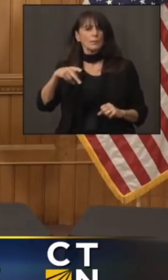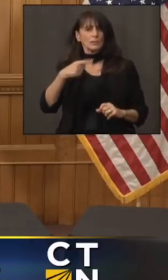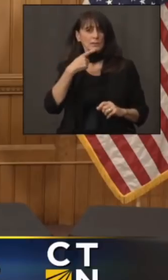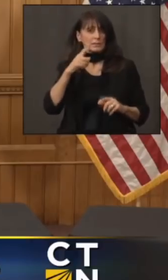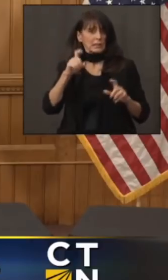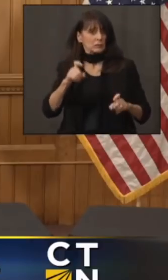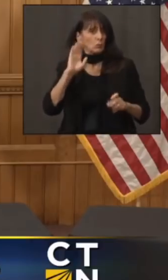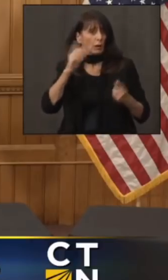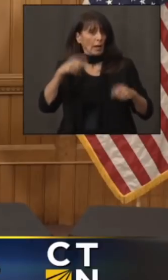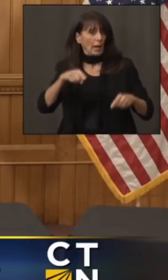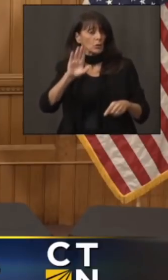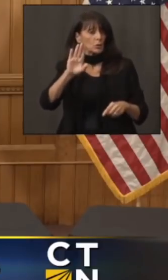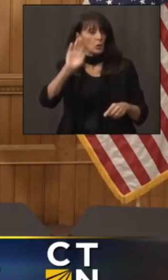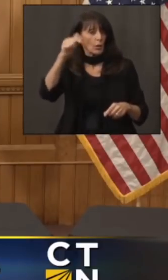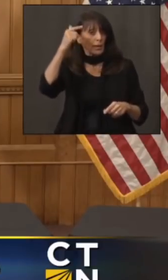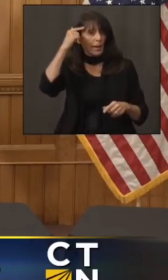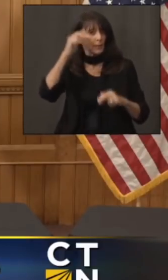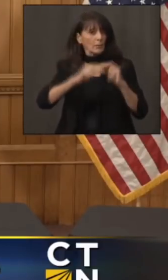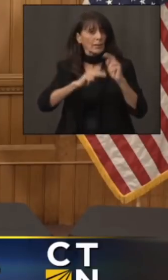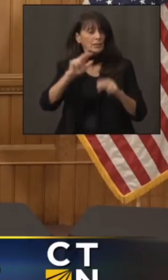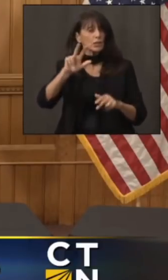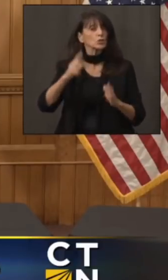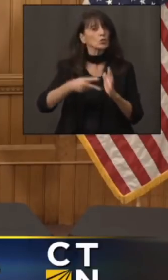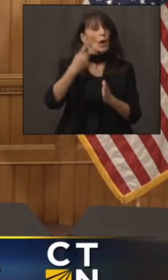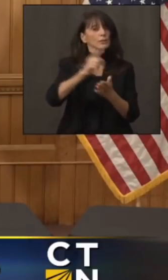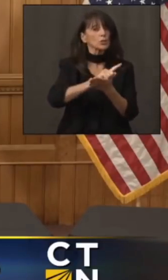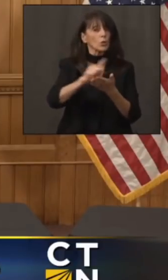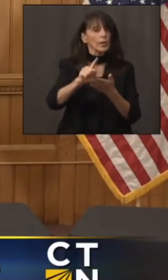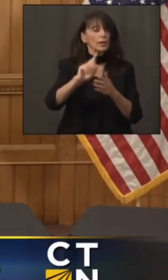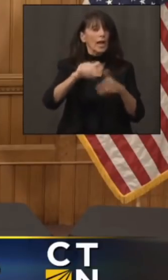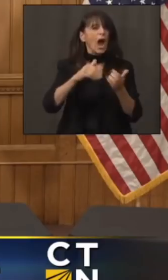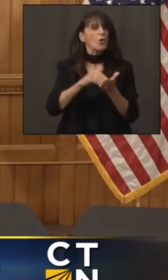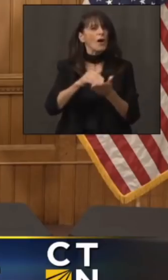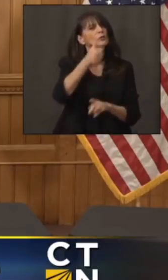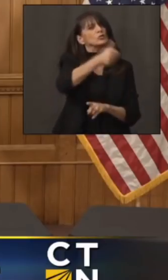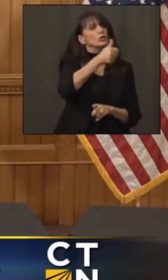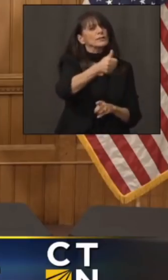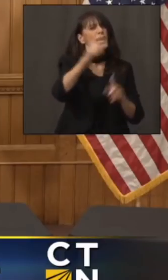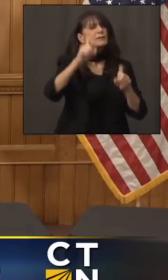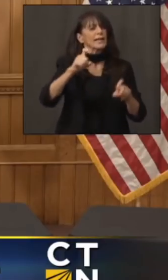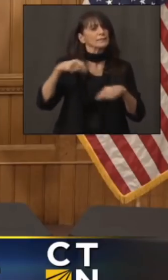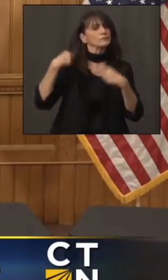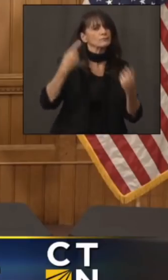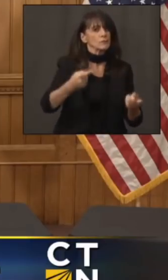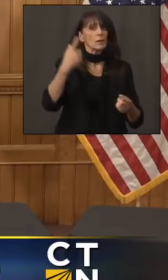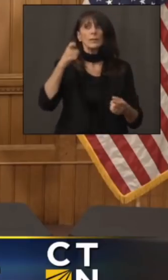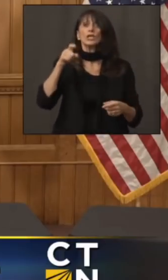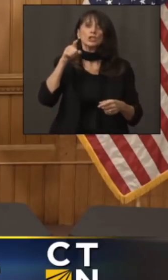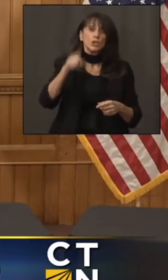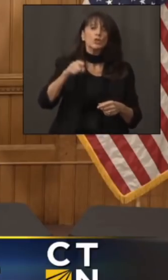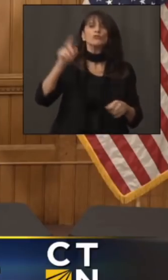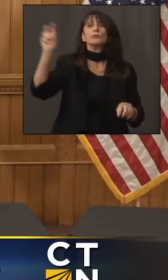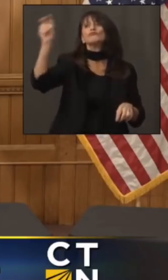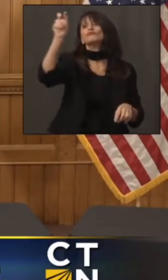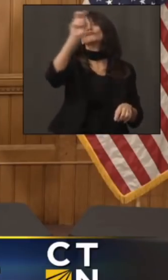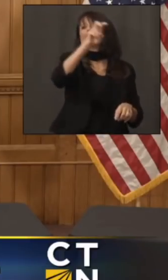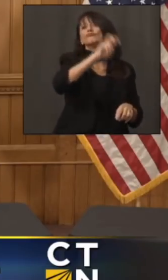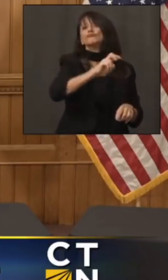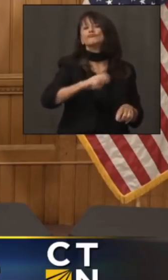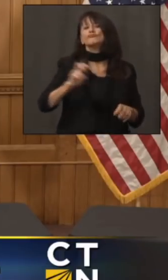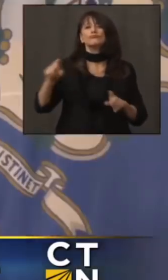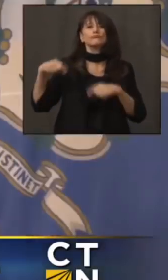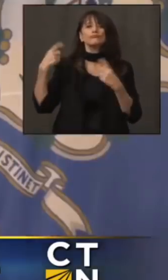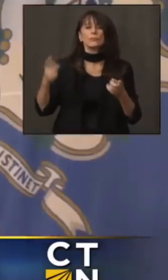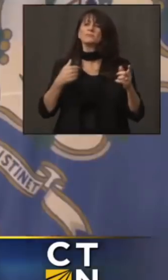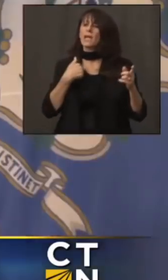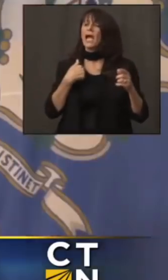will be done in your office 2 times a week, how often were you getting tested? Because you've been out there throughout the state, very visible. Yeah, I've